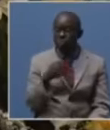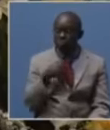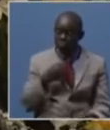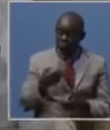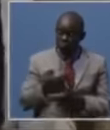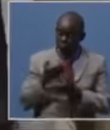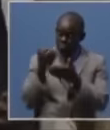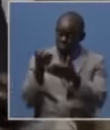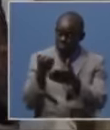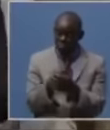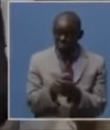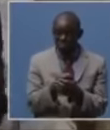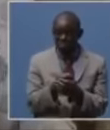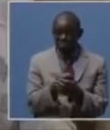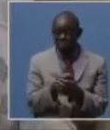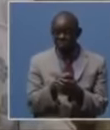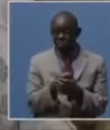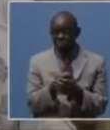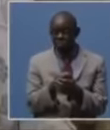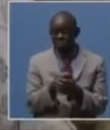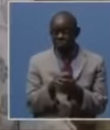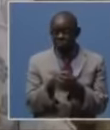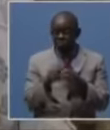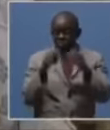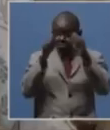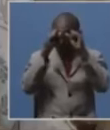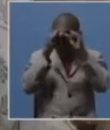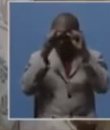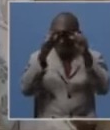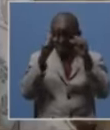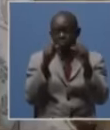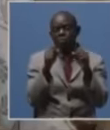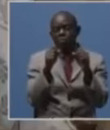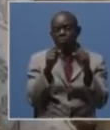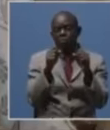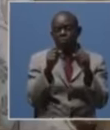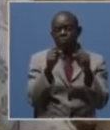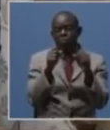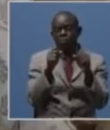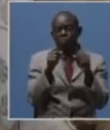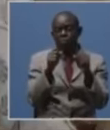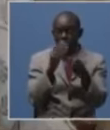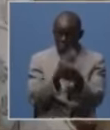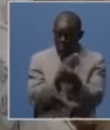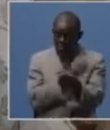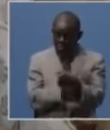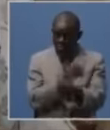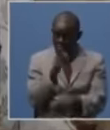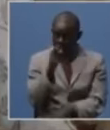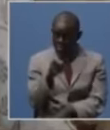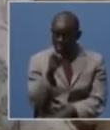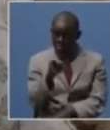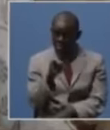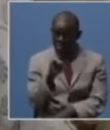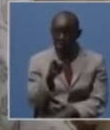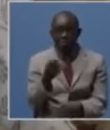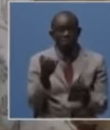asking him that we must all mourn our former president together. I wanted to confirm this publicly here,